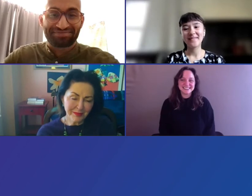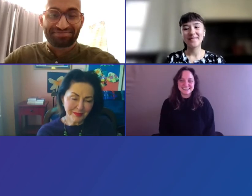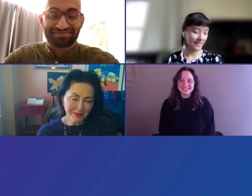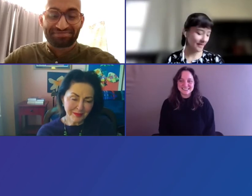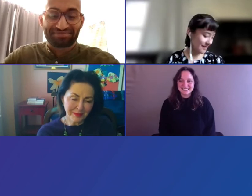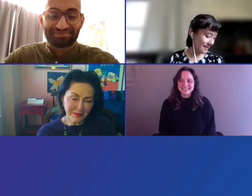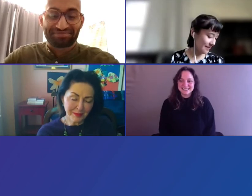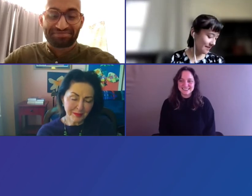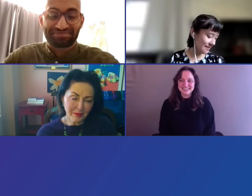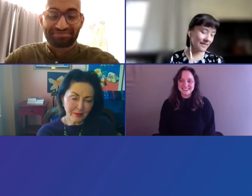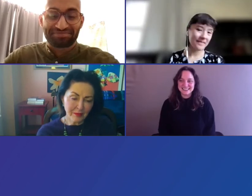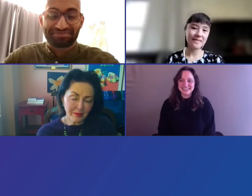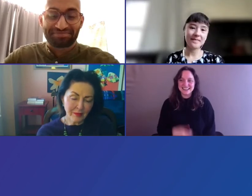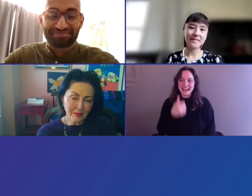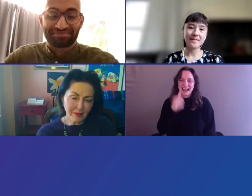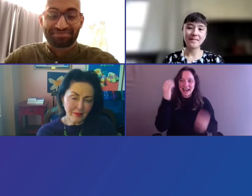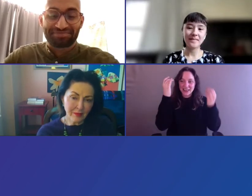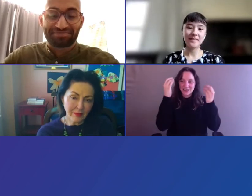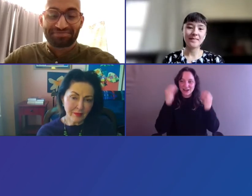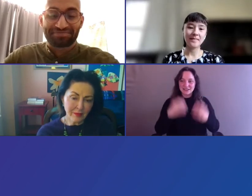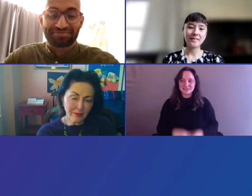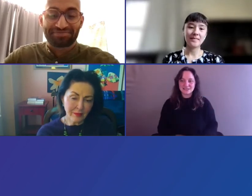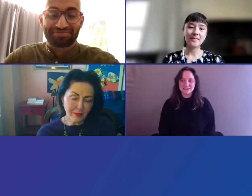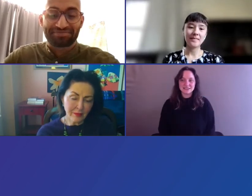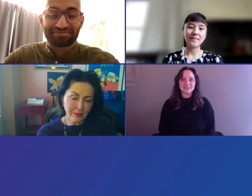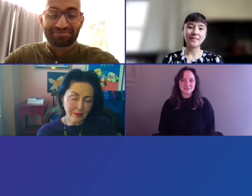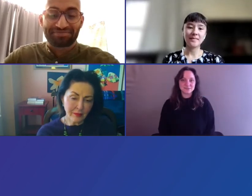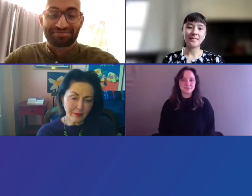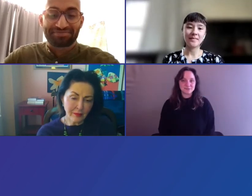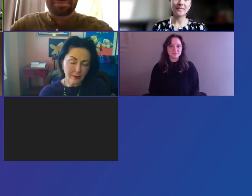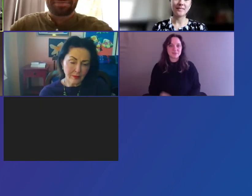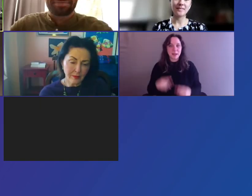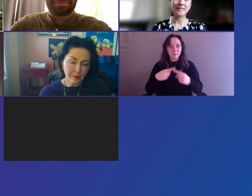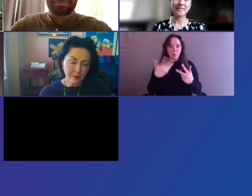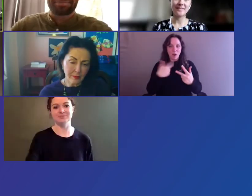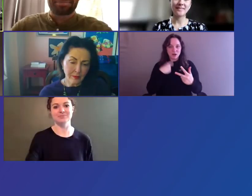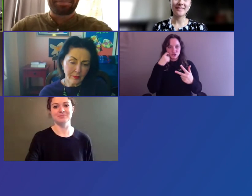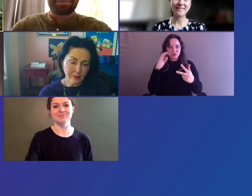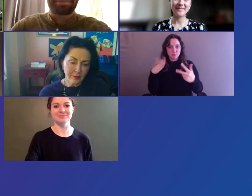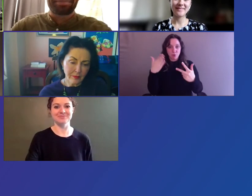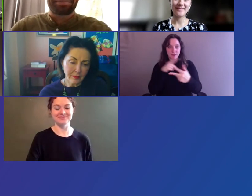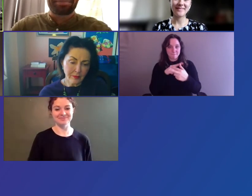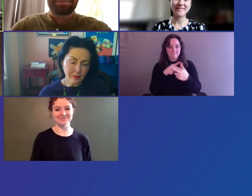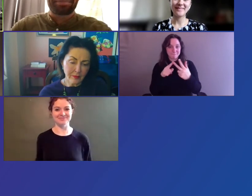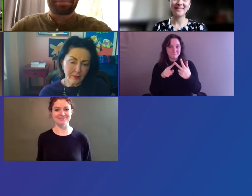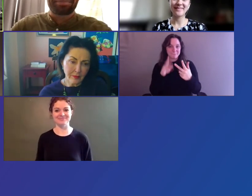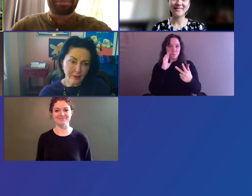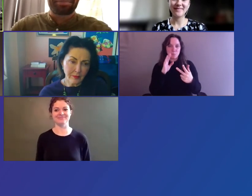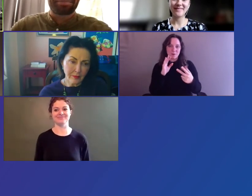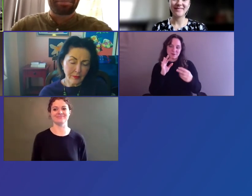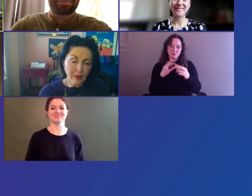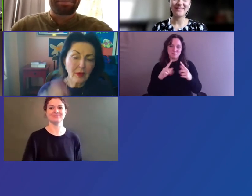Any thoughts on any of the three things I just raised up?